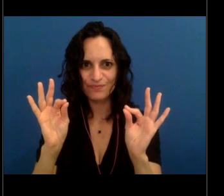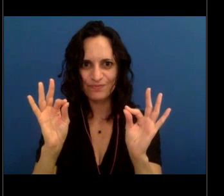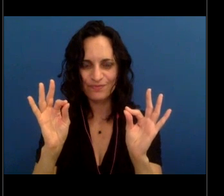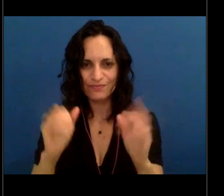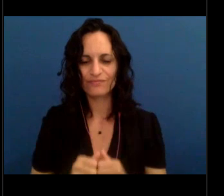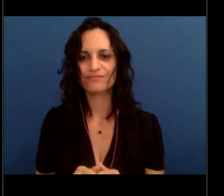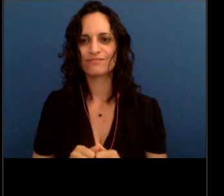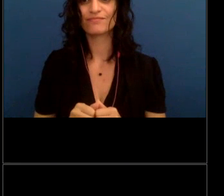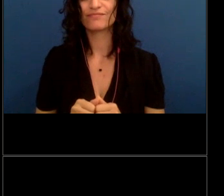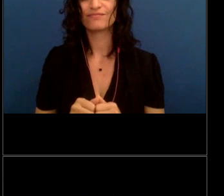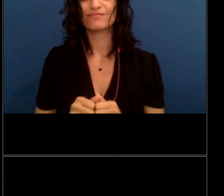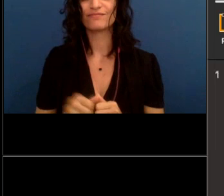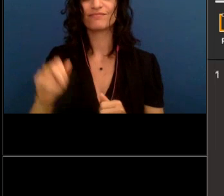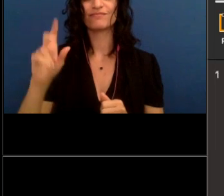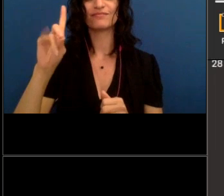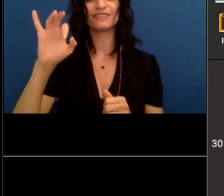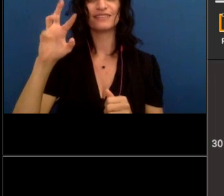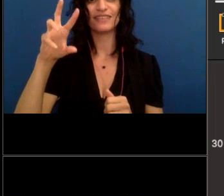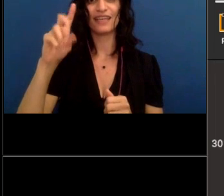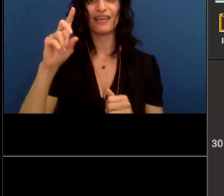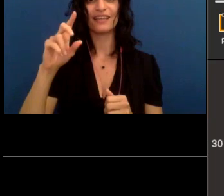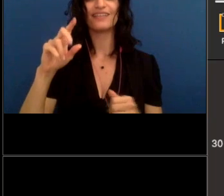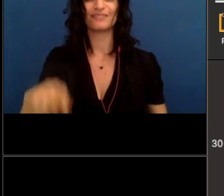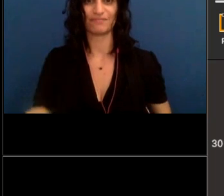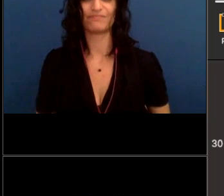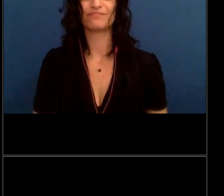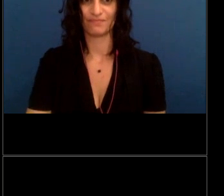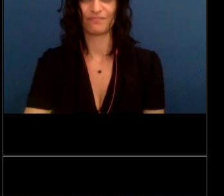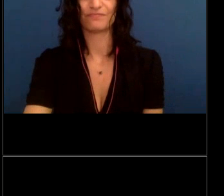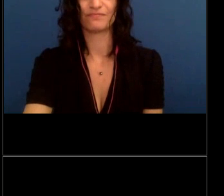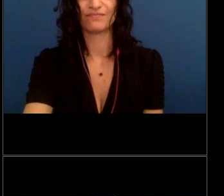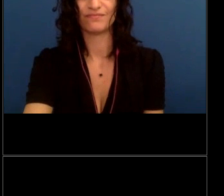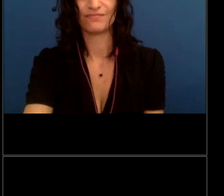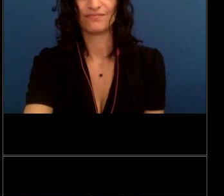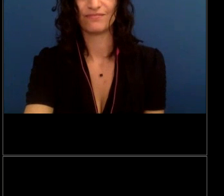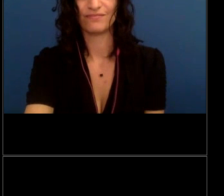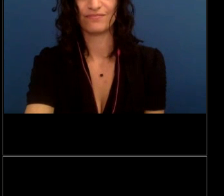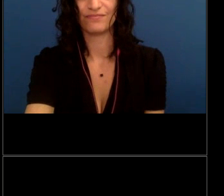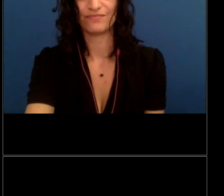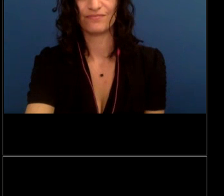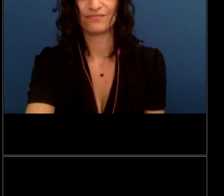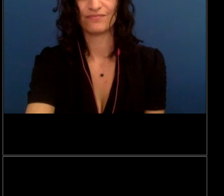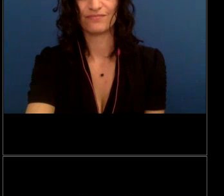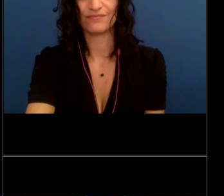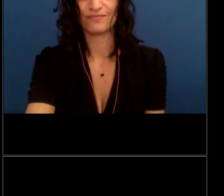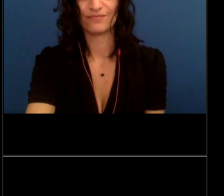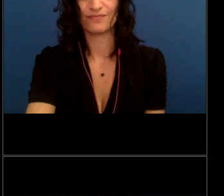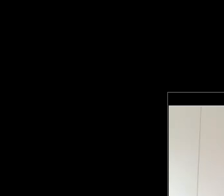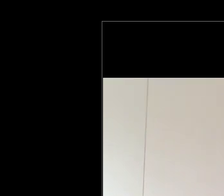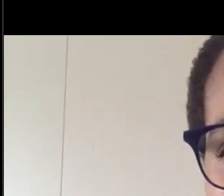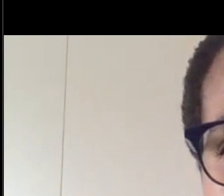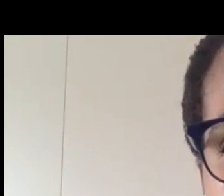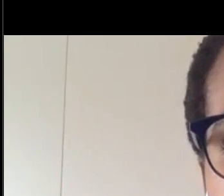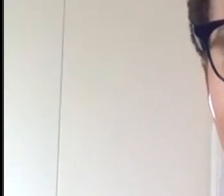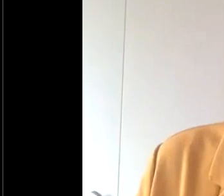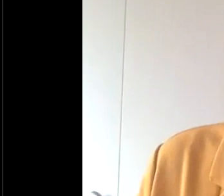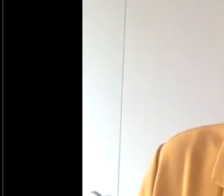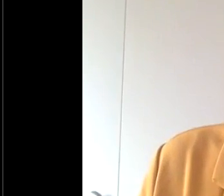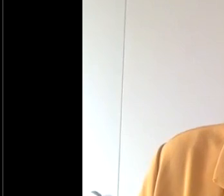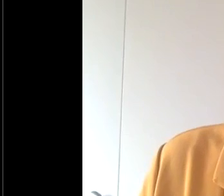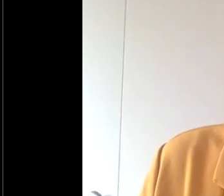Great, thank you very much, Kendra, and thanks very much to all of our panelists. If we could have you all back on camera now, we have come to the part